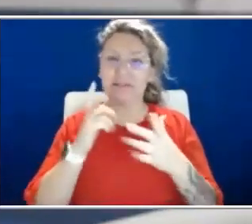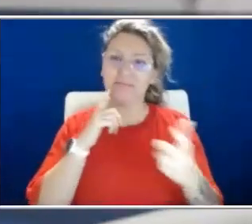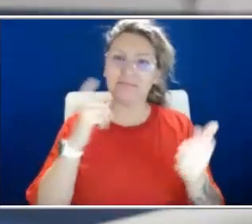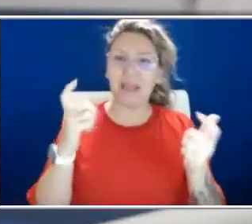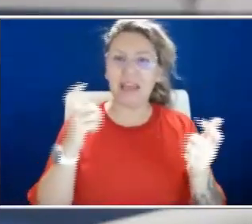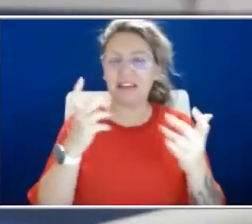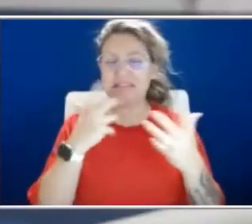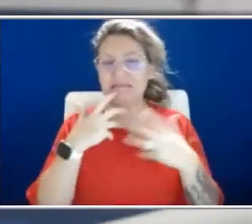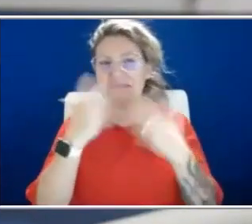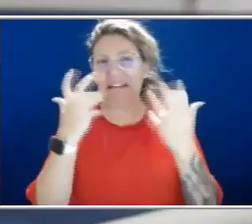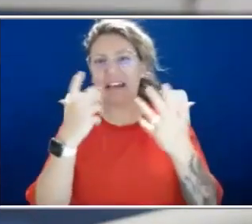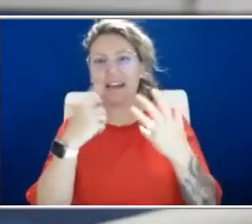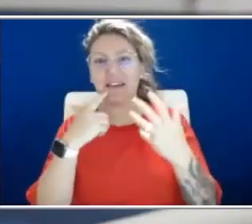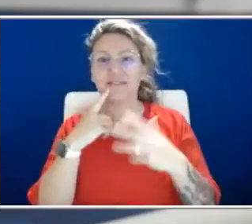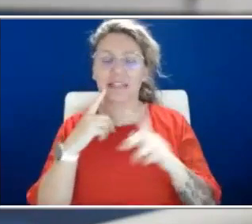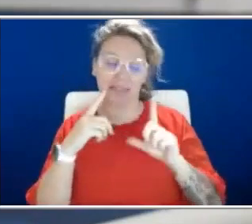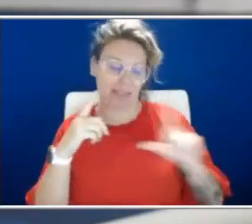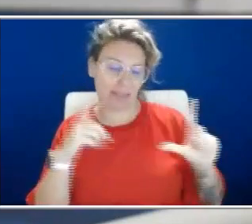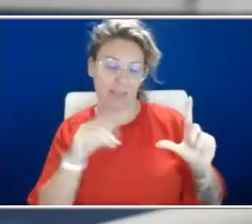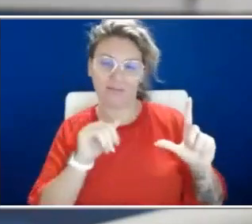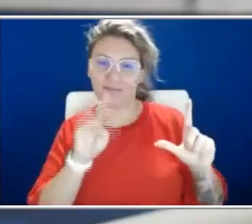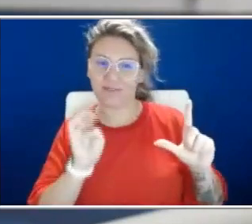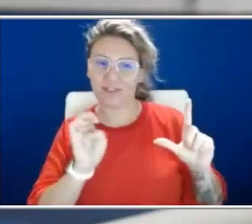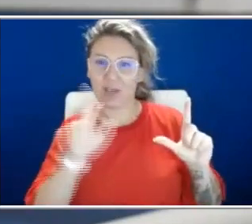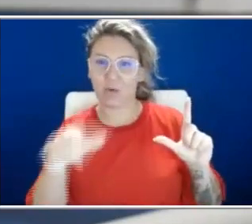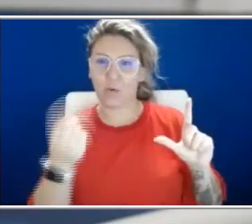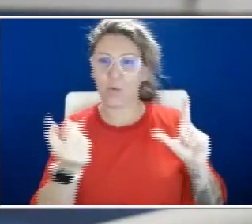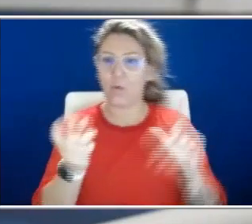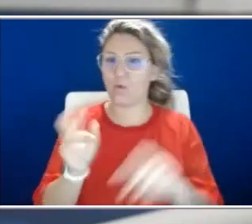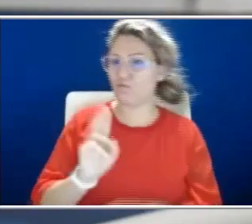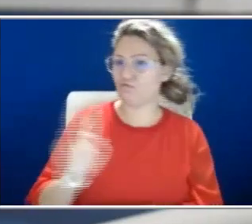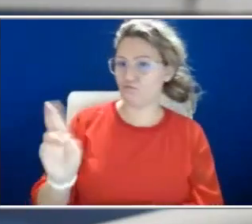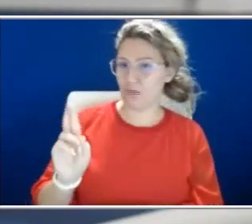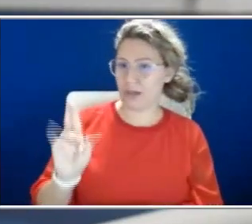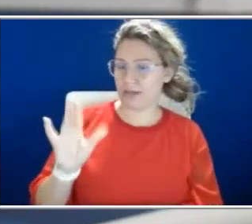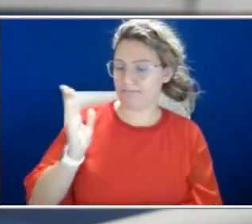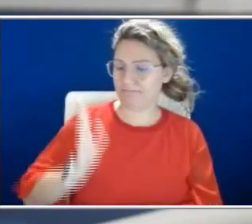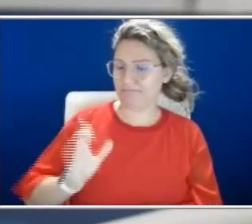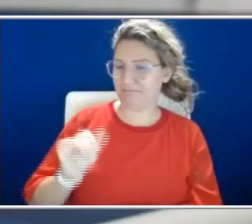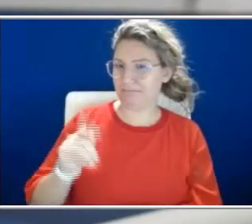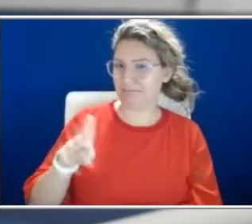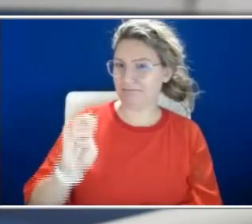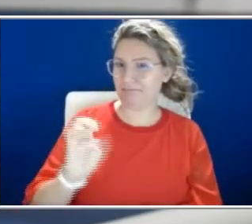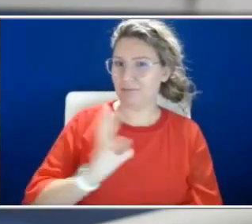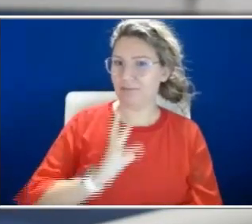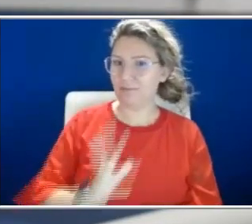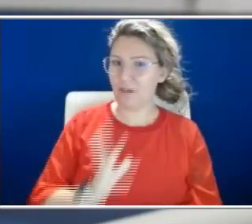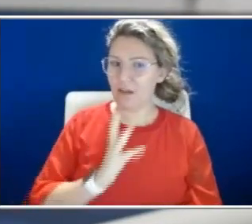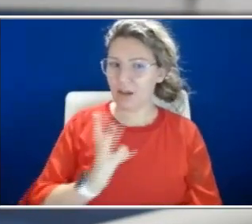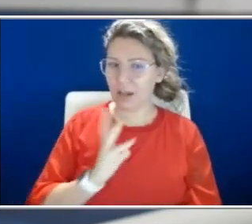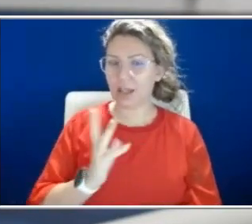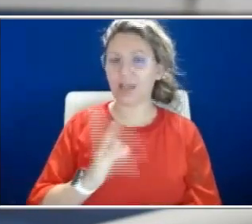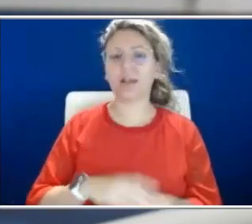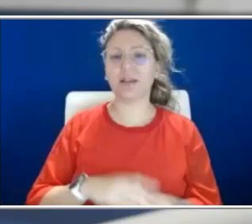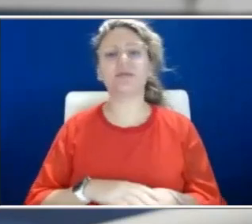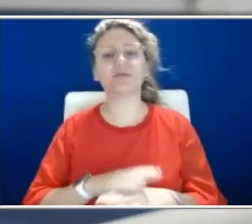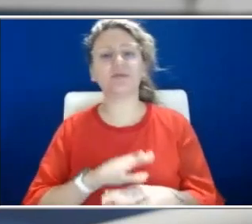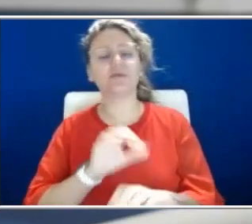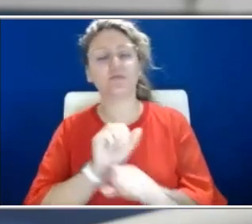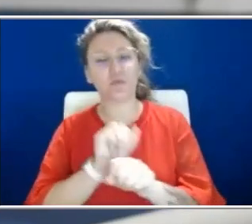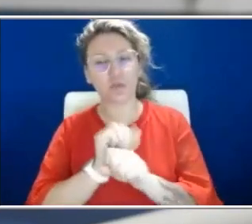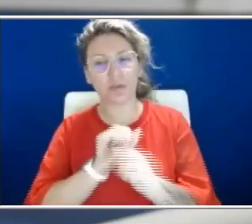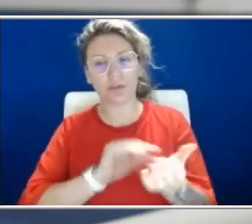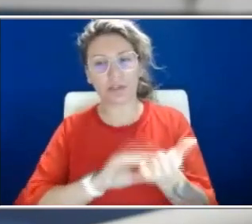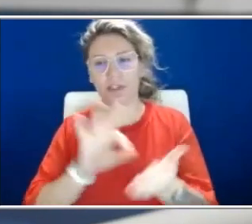left side, yes. So the right side is fine and everything. So I'm going to work with Dr. Farmer. I'll